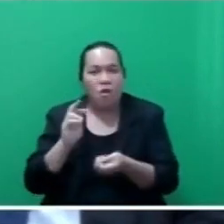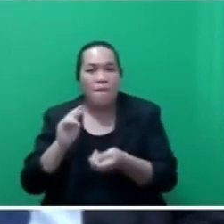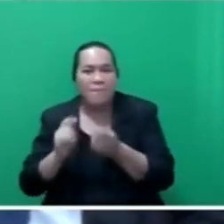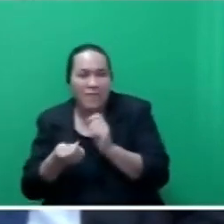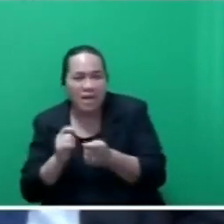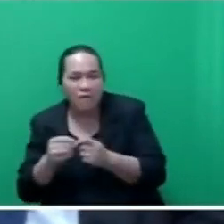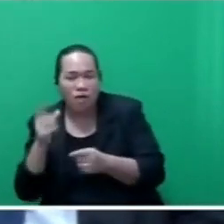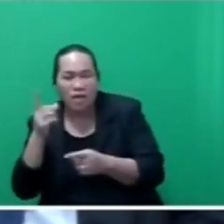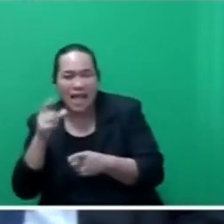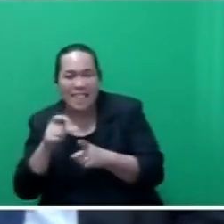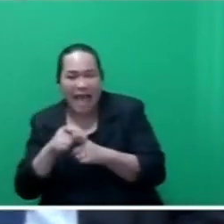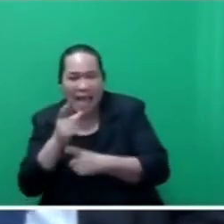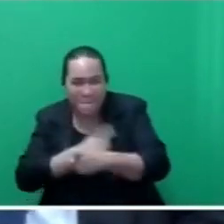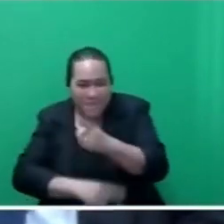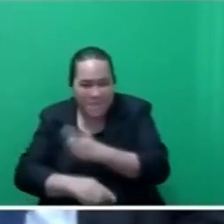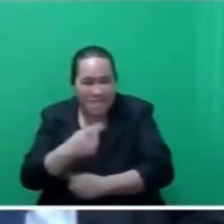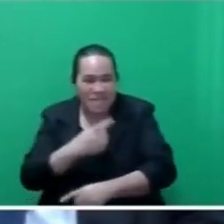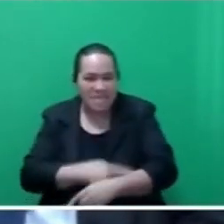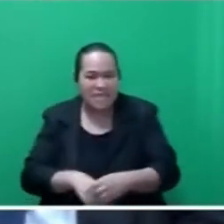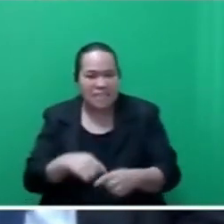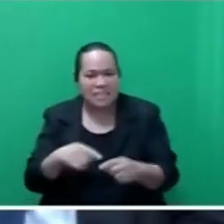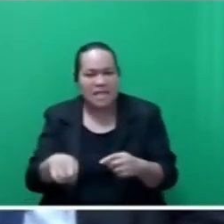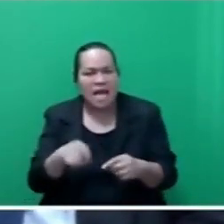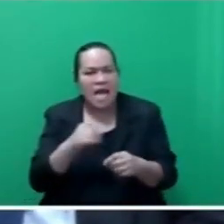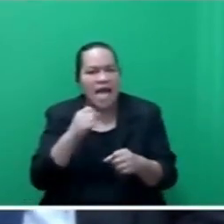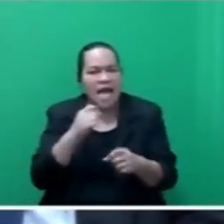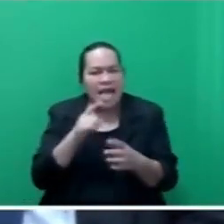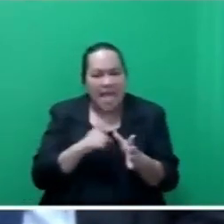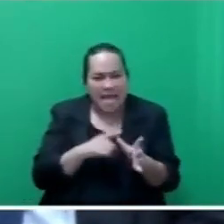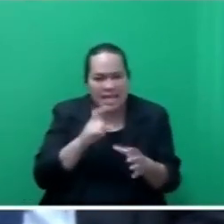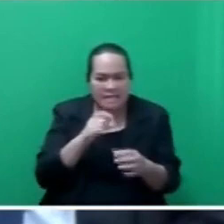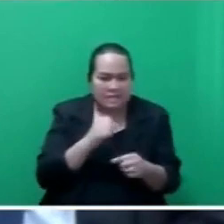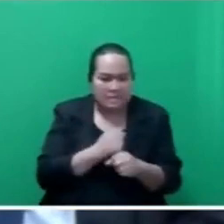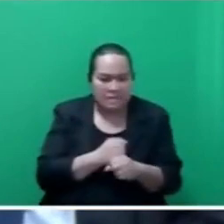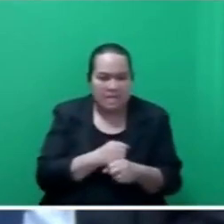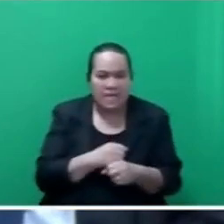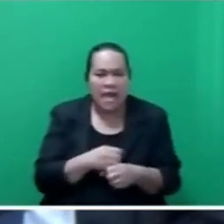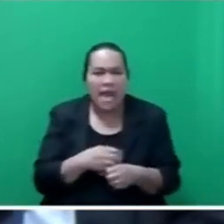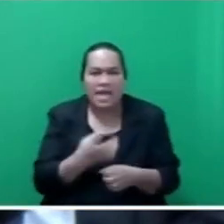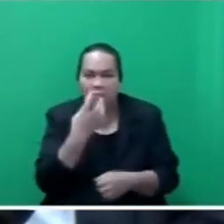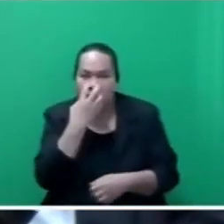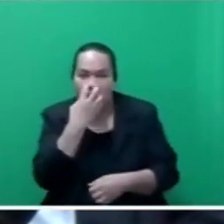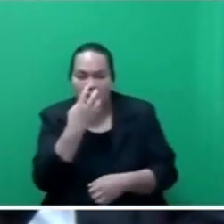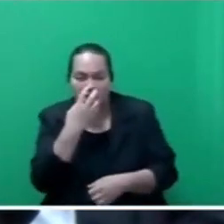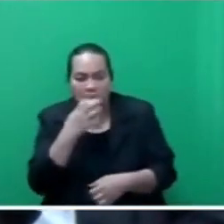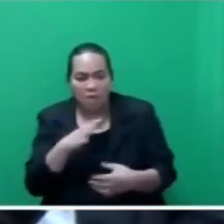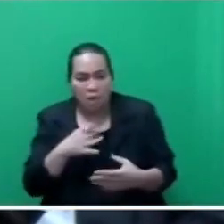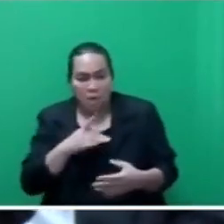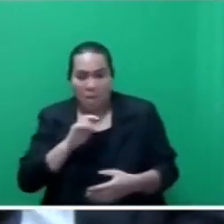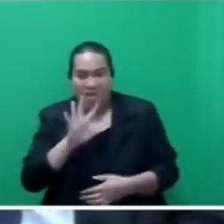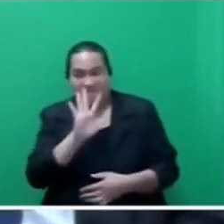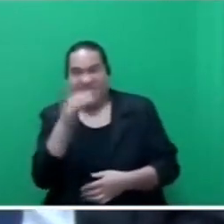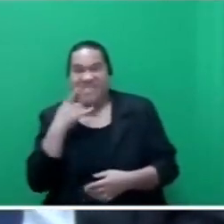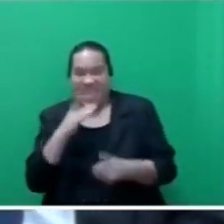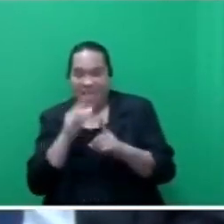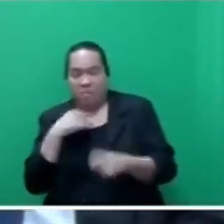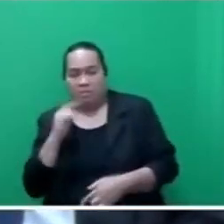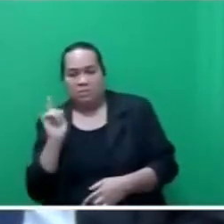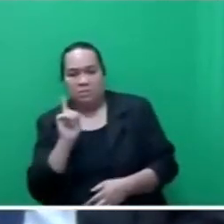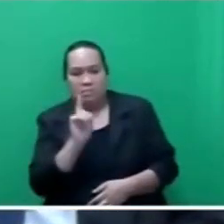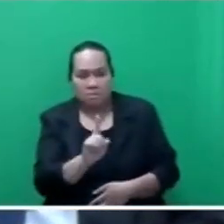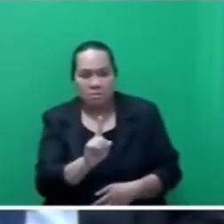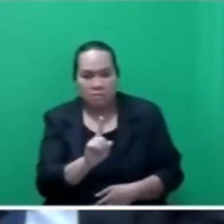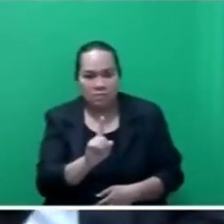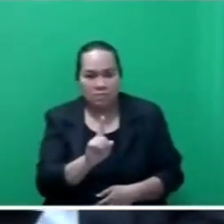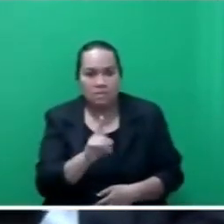for ECG, nebulizer treatment. As we know, some of our people, when they front up to the nearest general practitioner, they may have